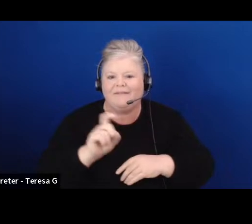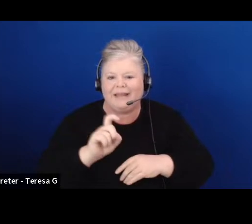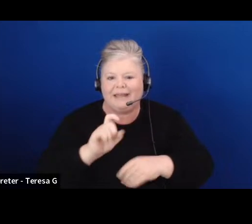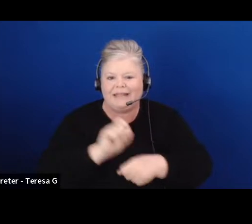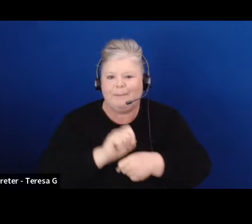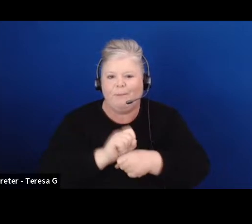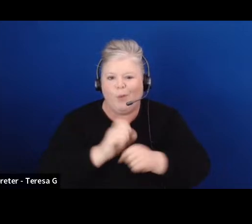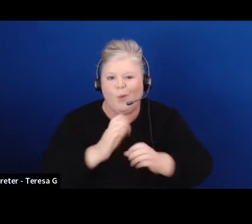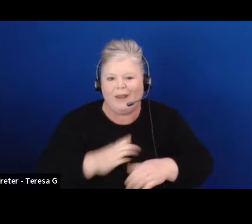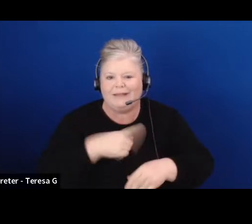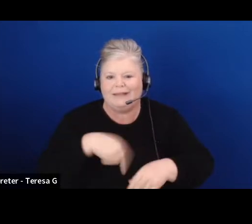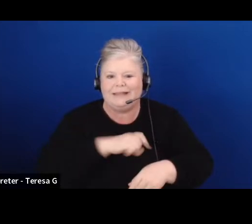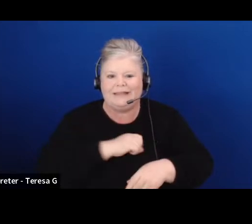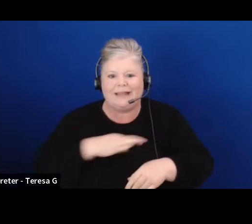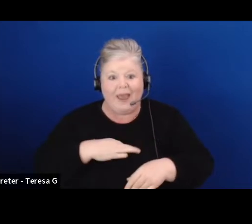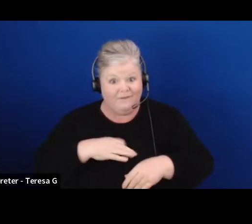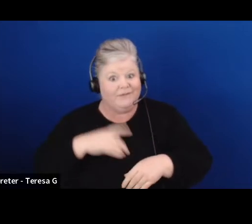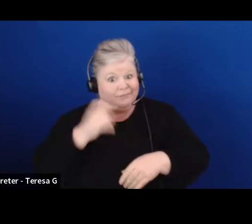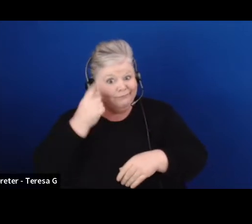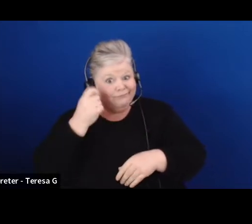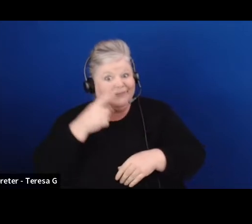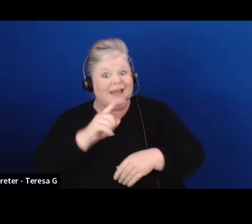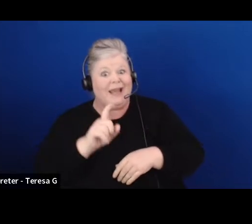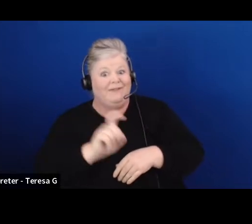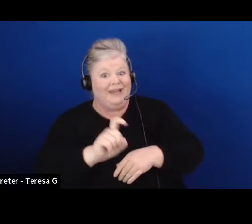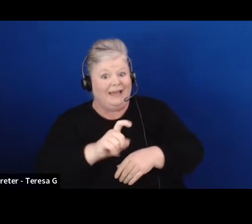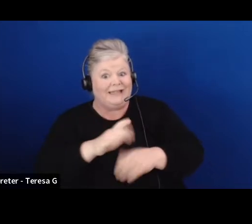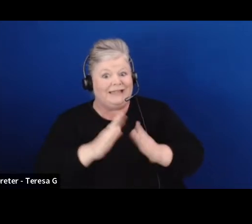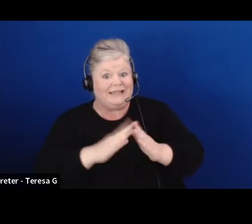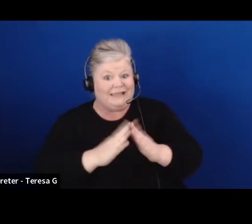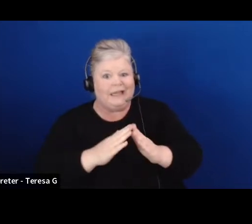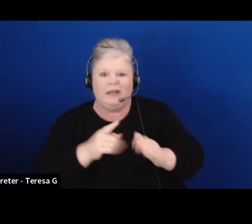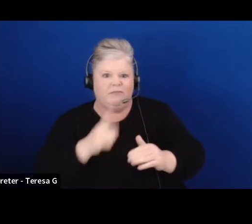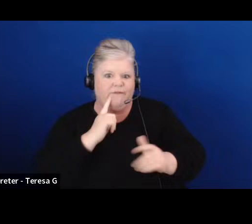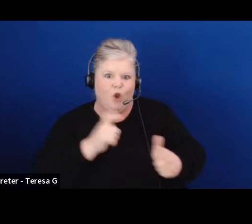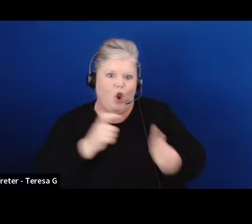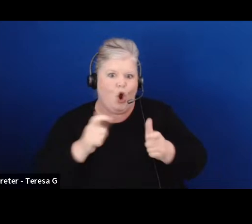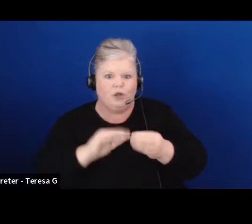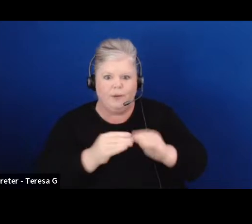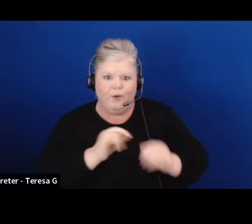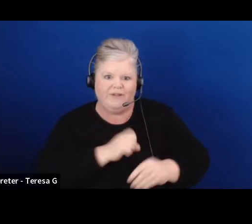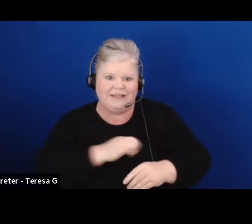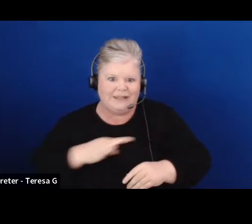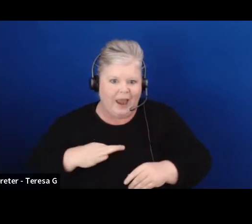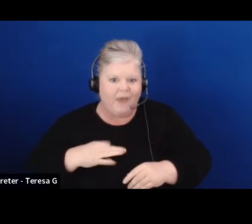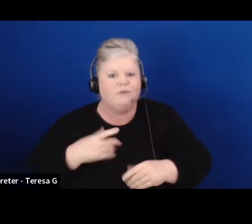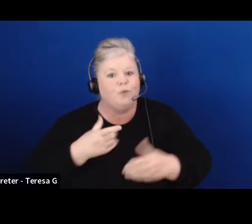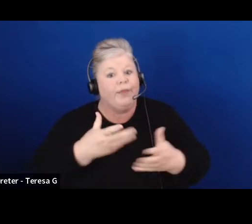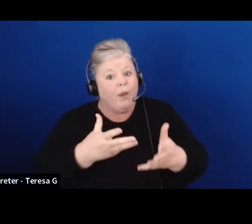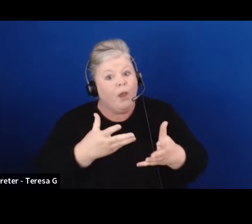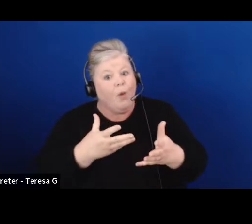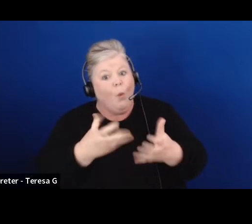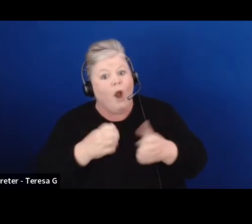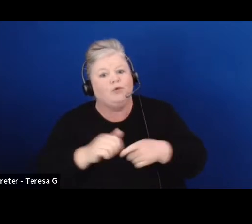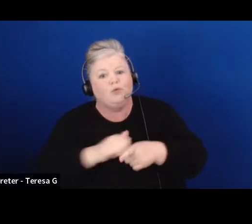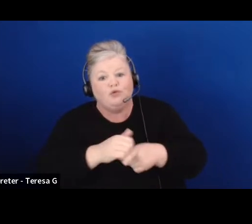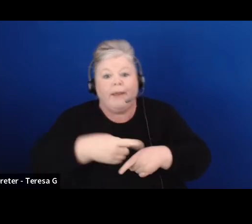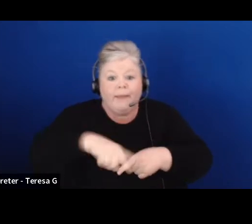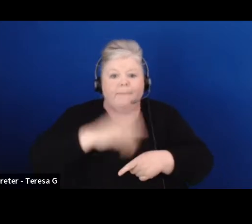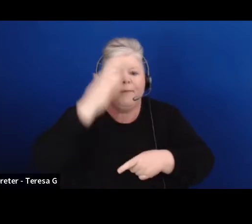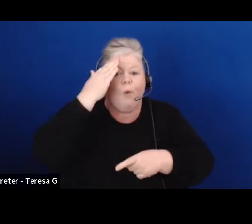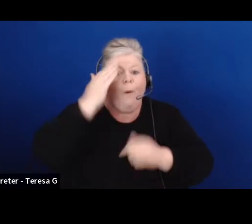is one of the largest cities in the country, and they reached out and wanted to make sure that their employees knew how to answer a relay